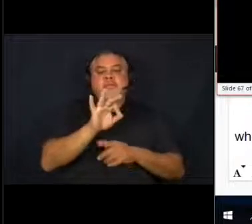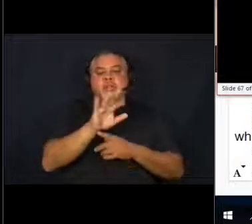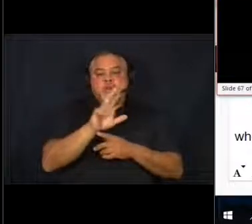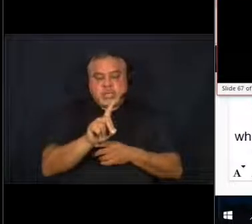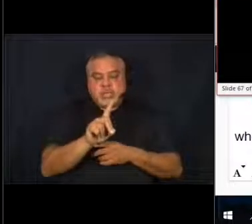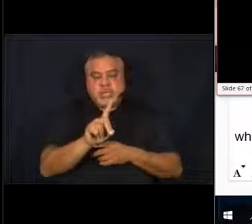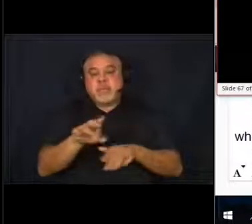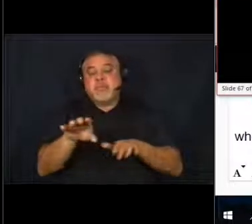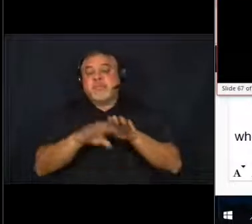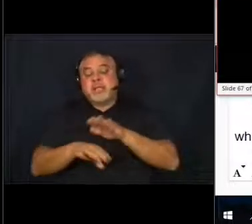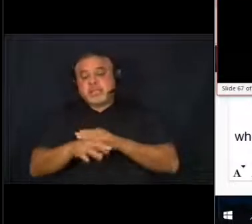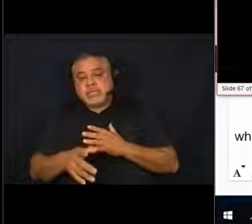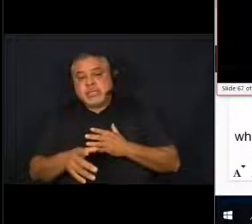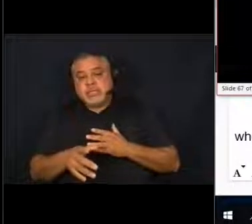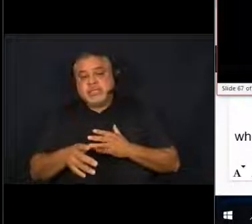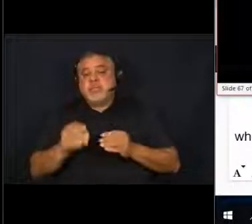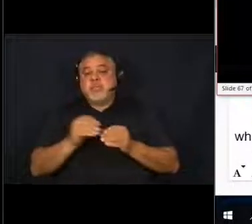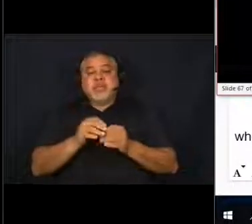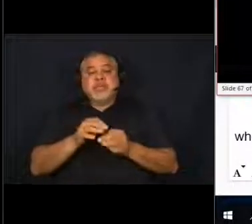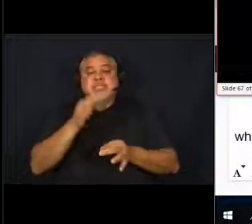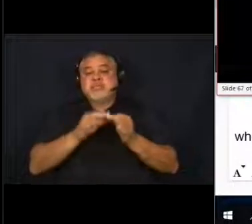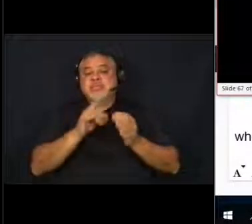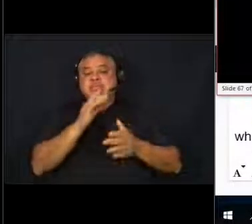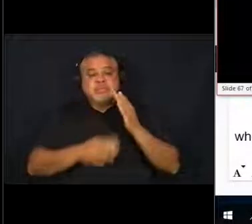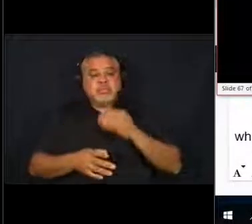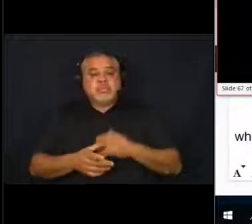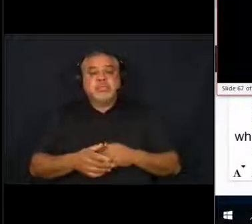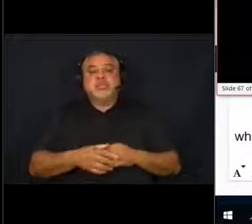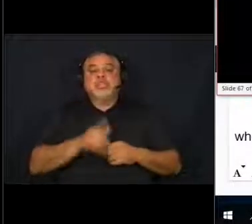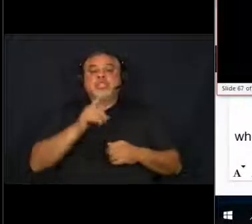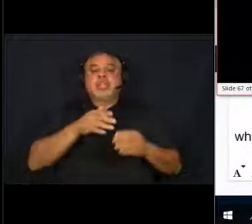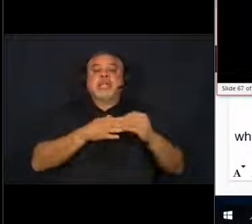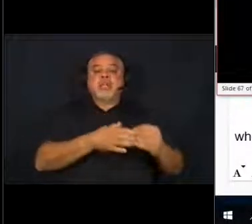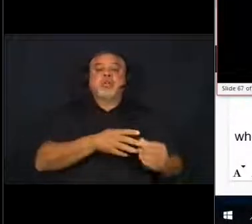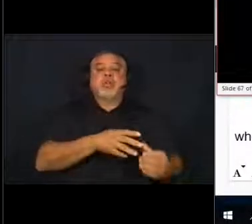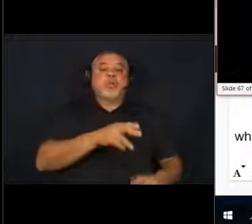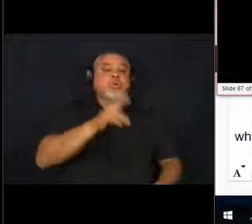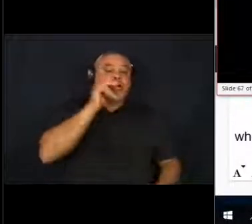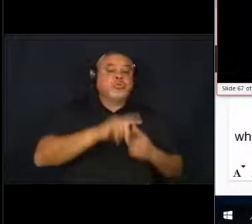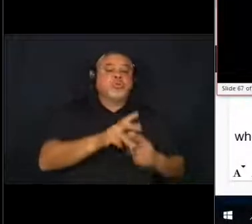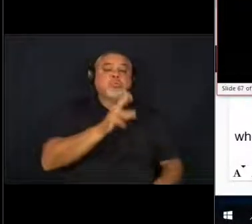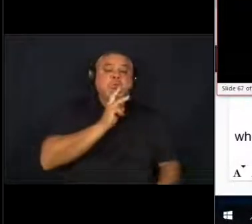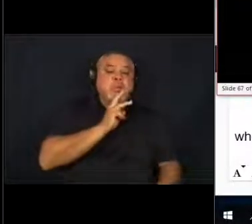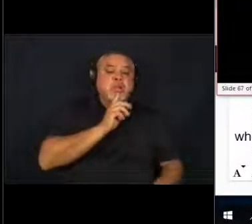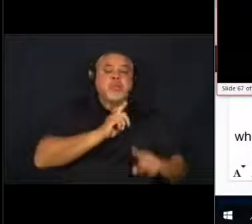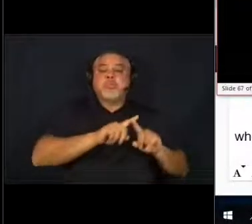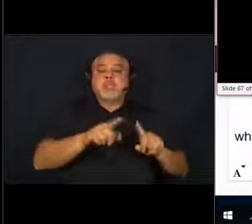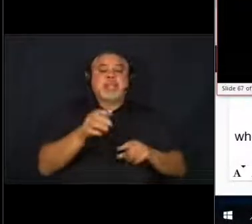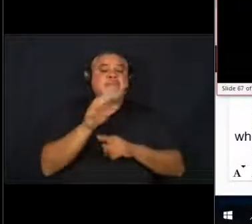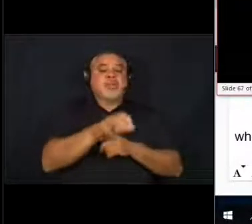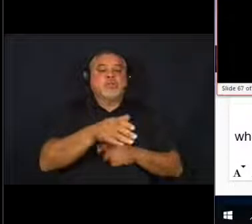Basically, in much simpler ways, we're saying you can lead a horse to water, but you cannot make him